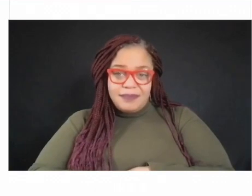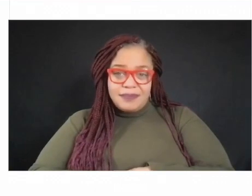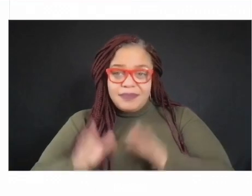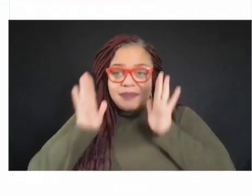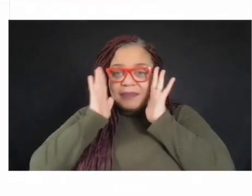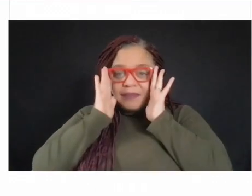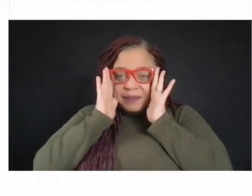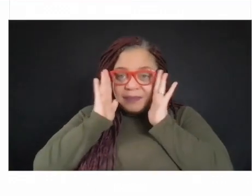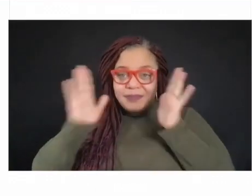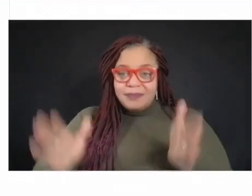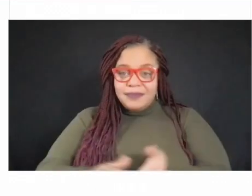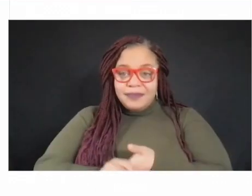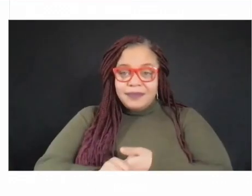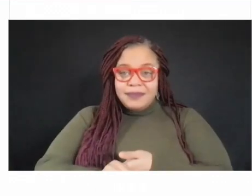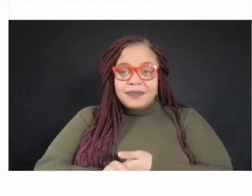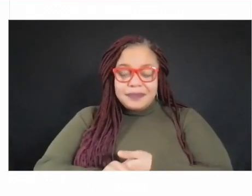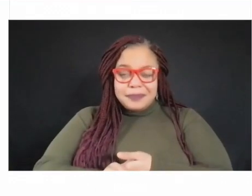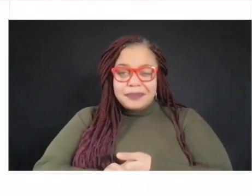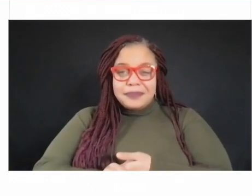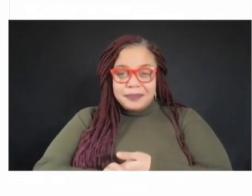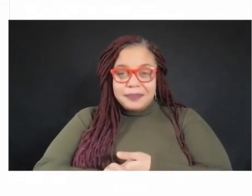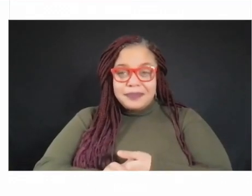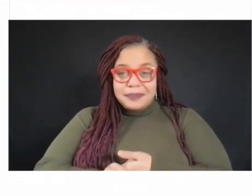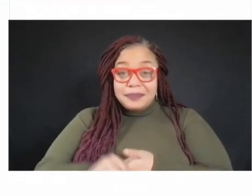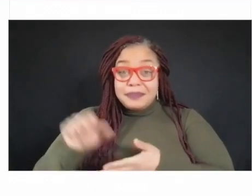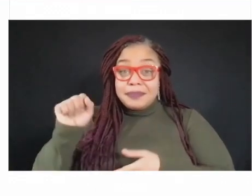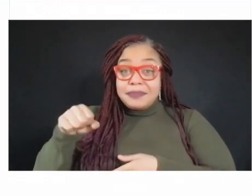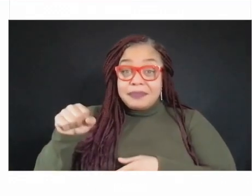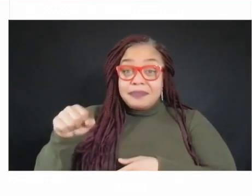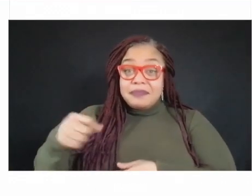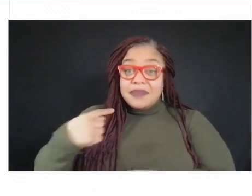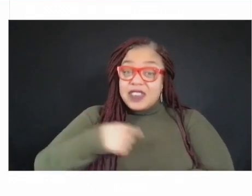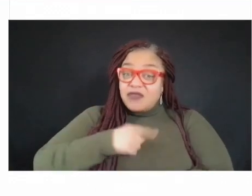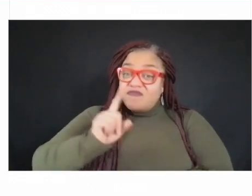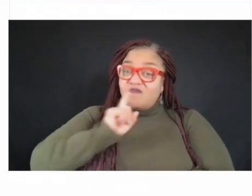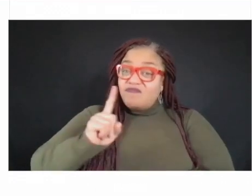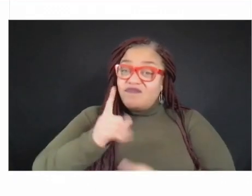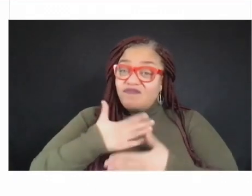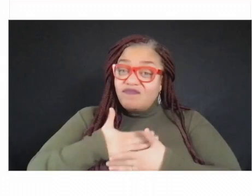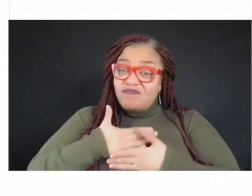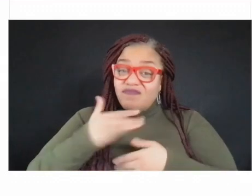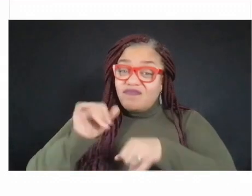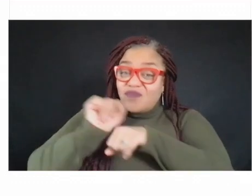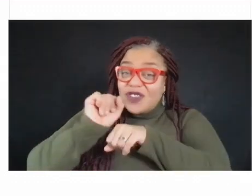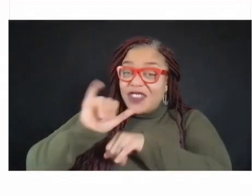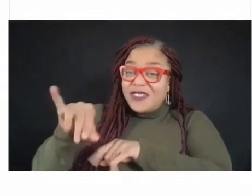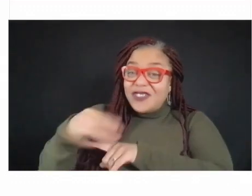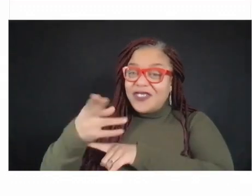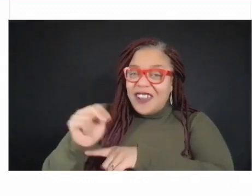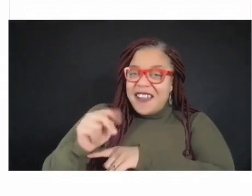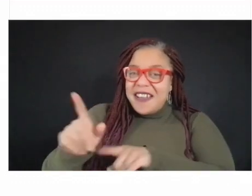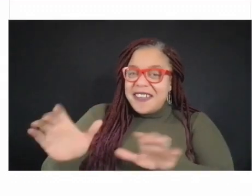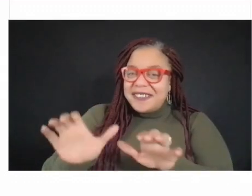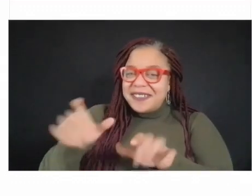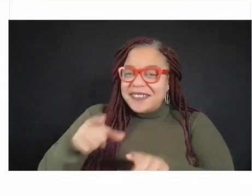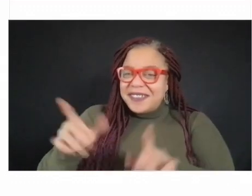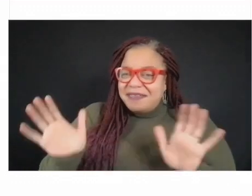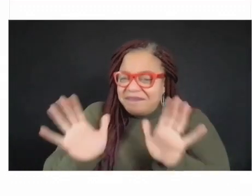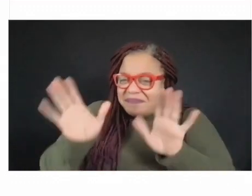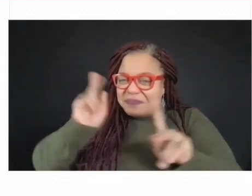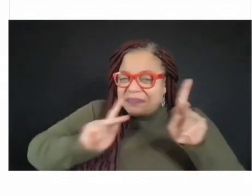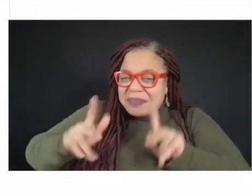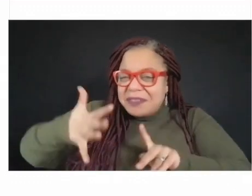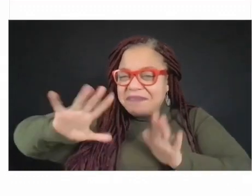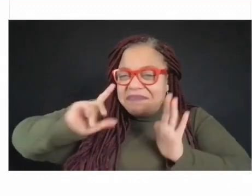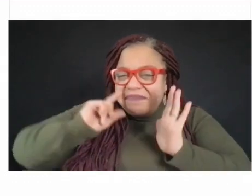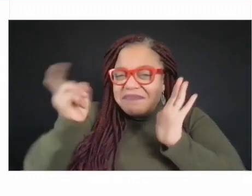Yeah, I do really like the work that John does, that to push people to sort of recognize that they're being manipulated. And I think that's really